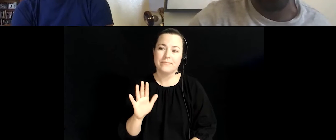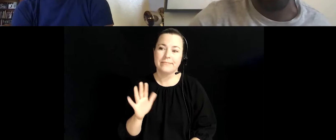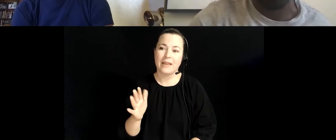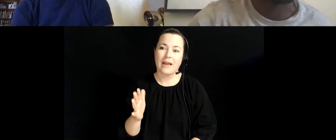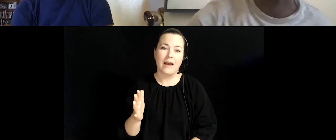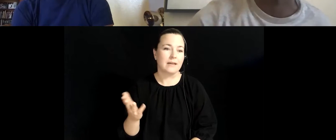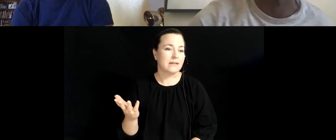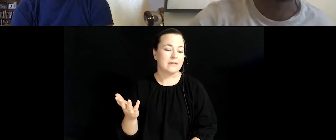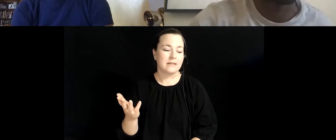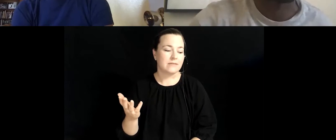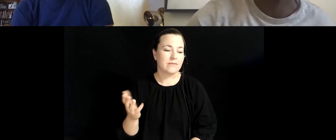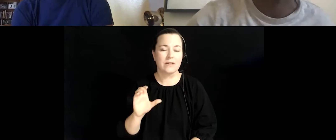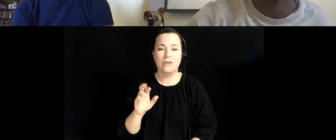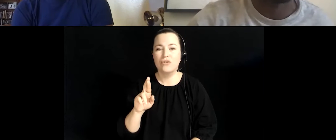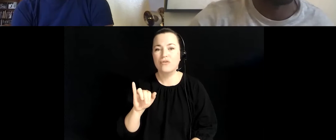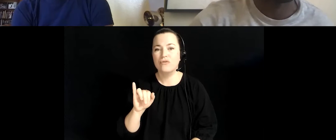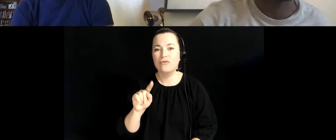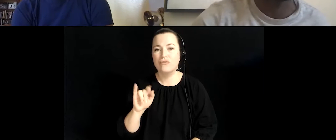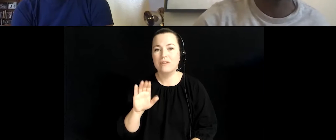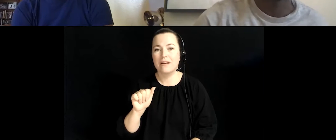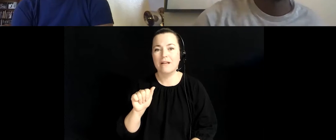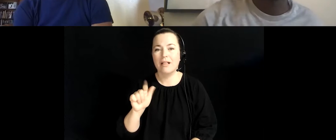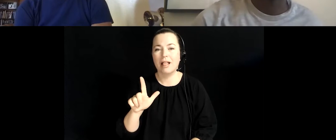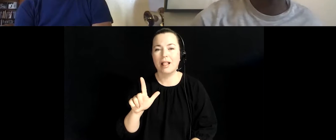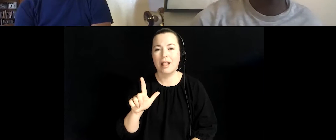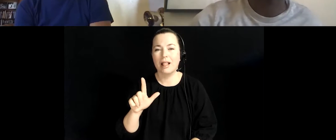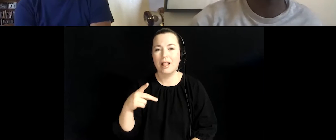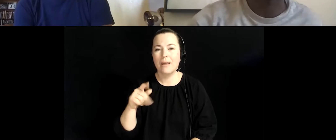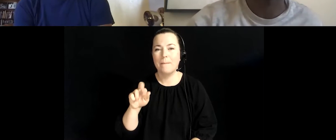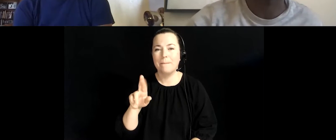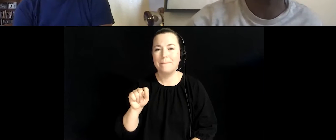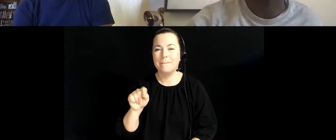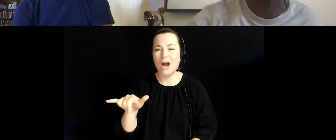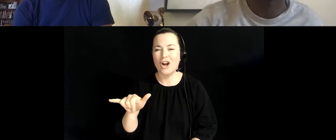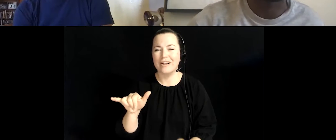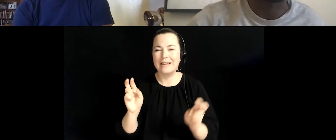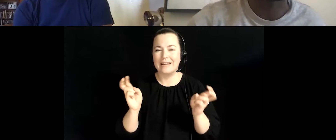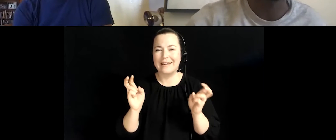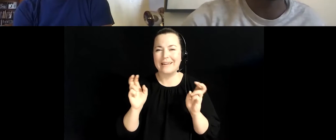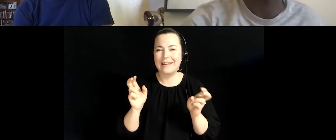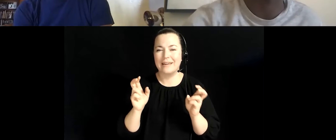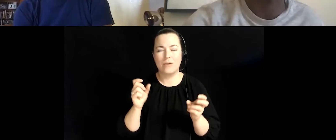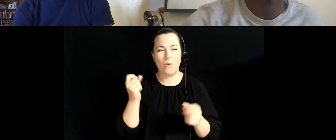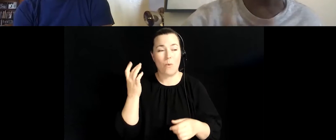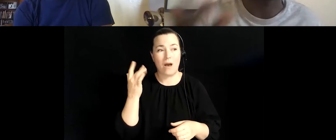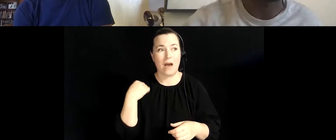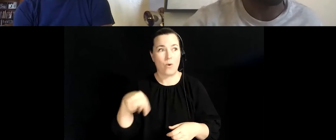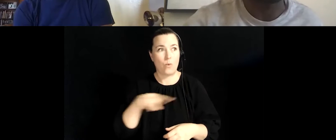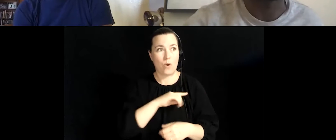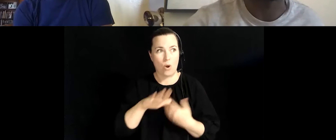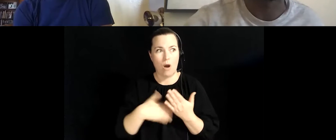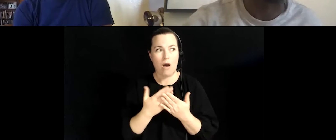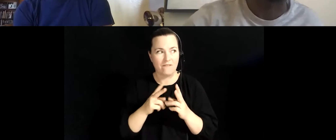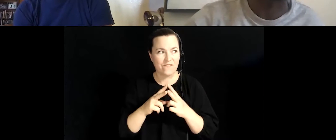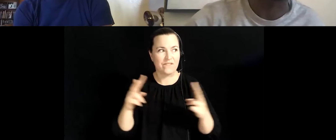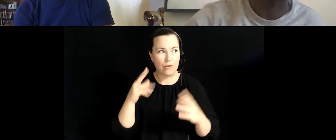it was a critical party, if you will, wherein we were very conscious of like the political